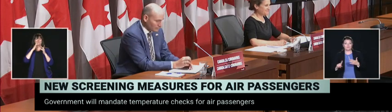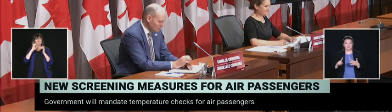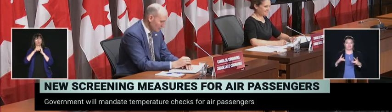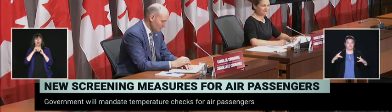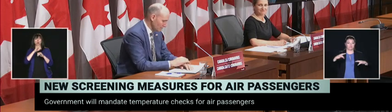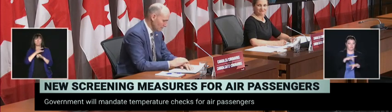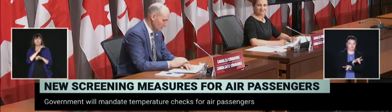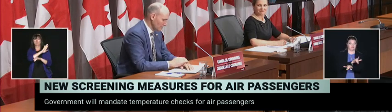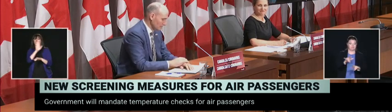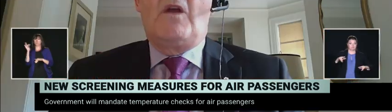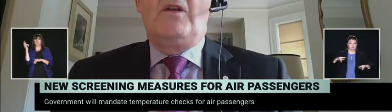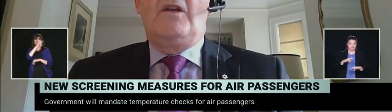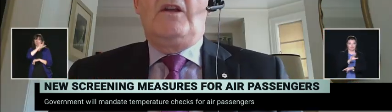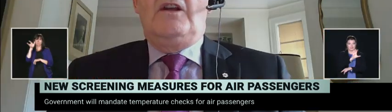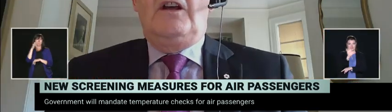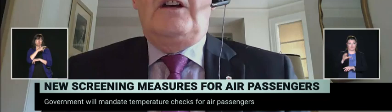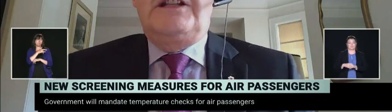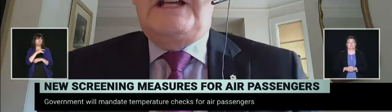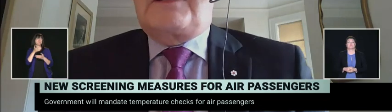plaît?